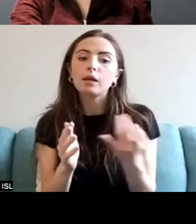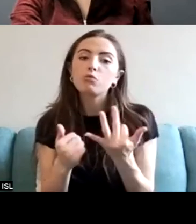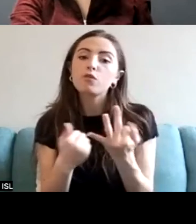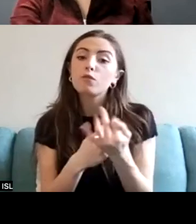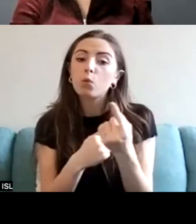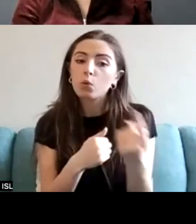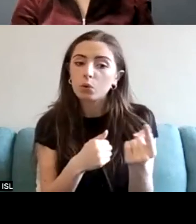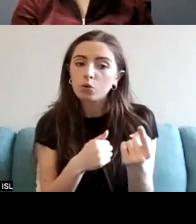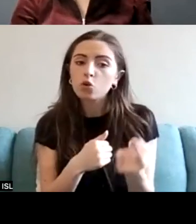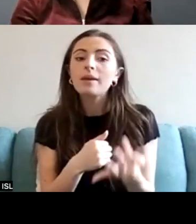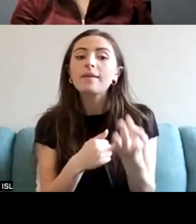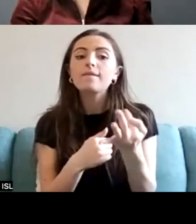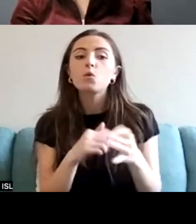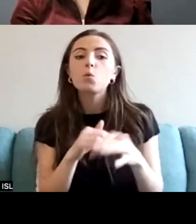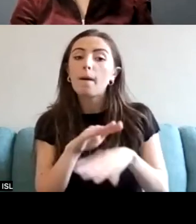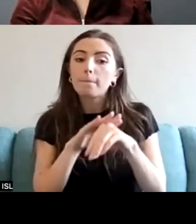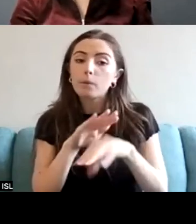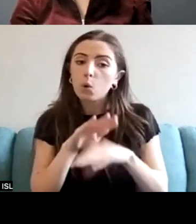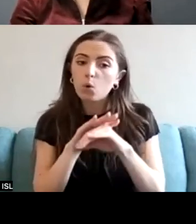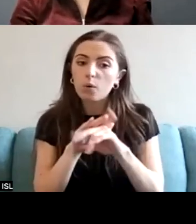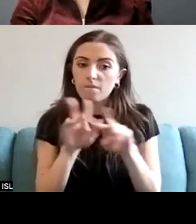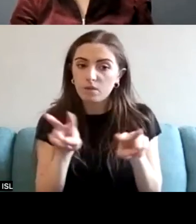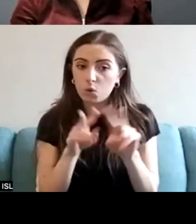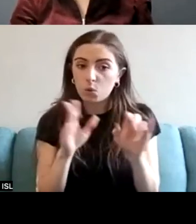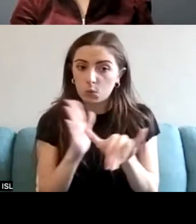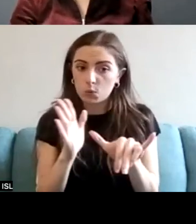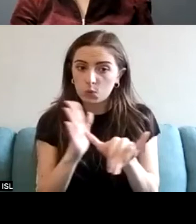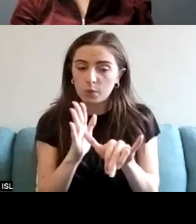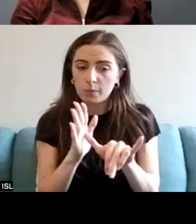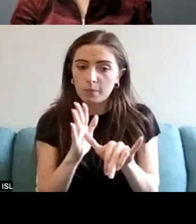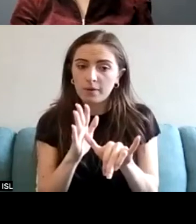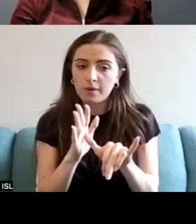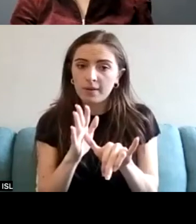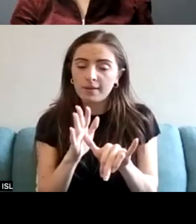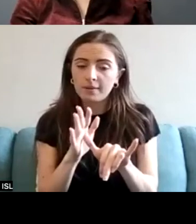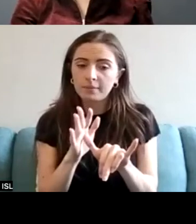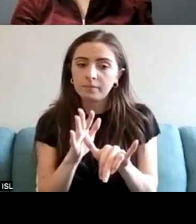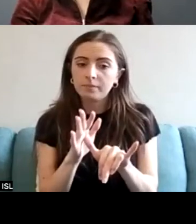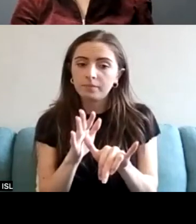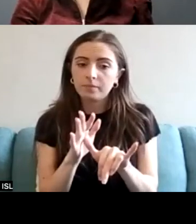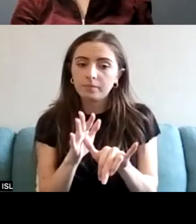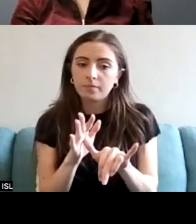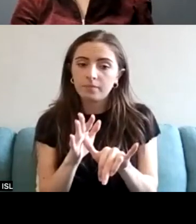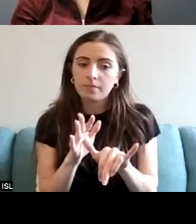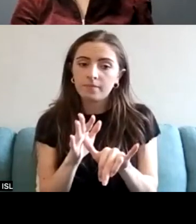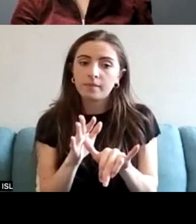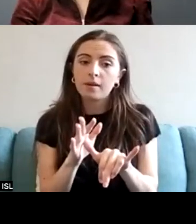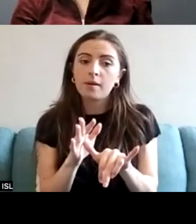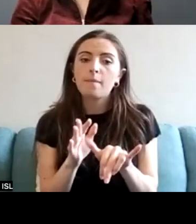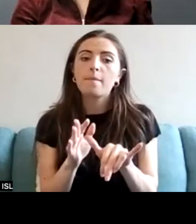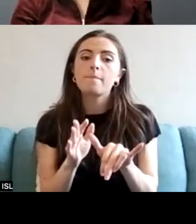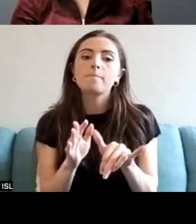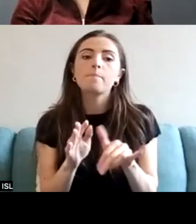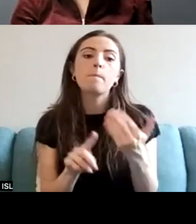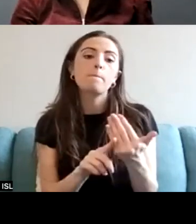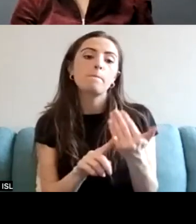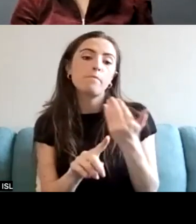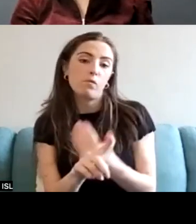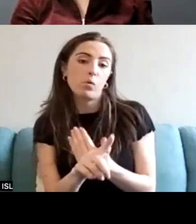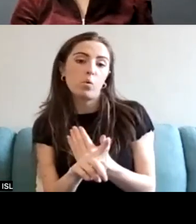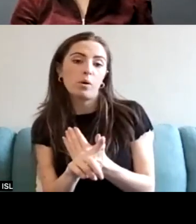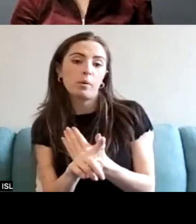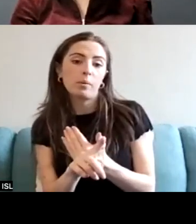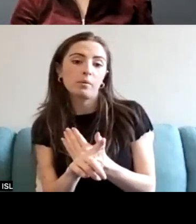you upload a YouTube video, a bit of advice that I would give is, before you make